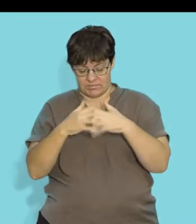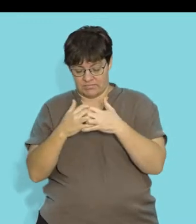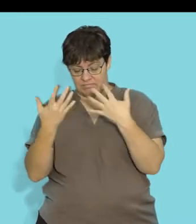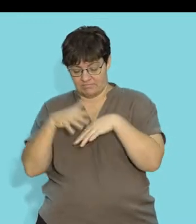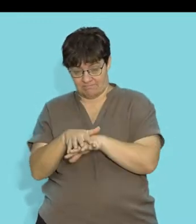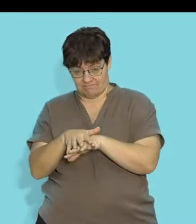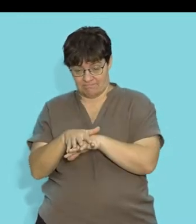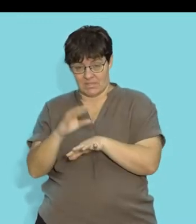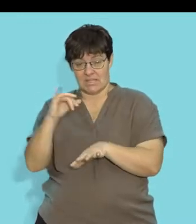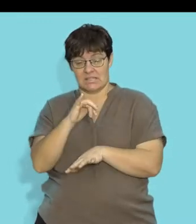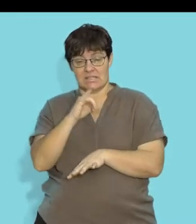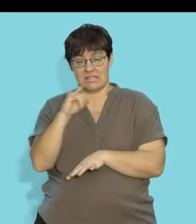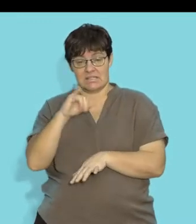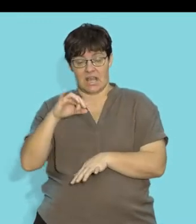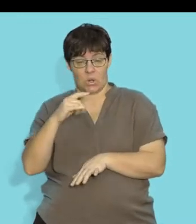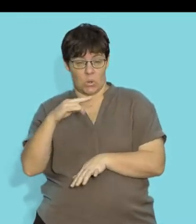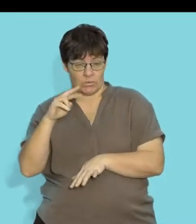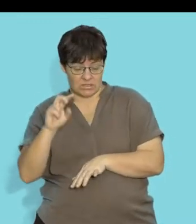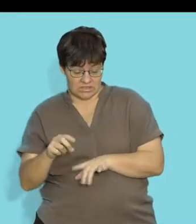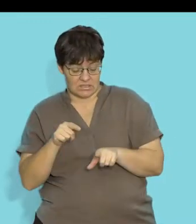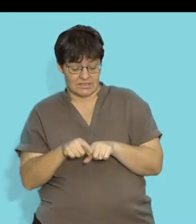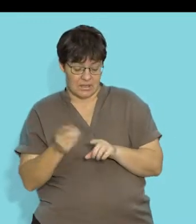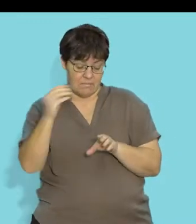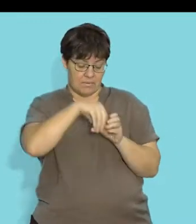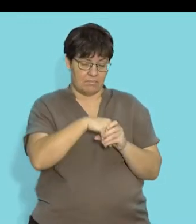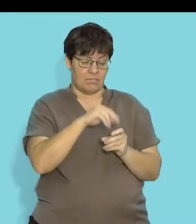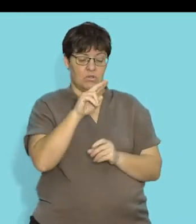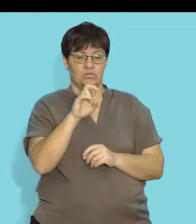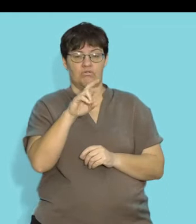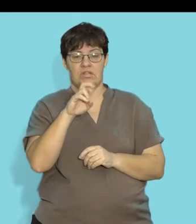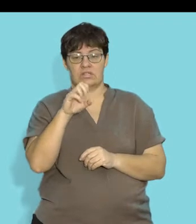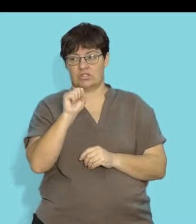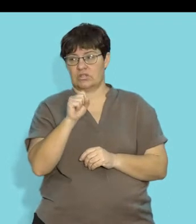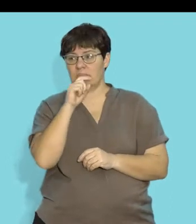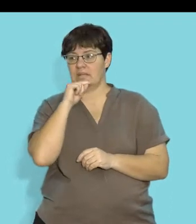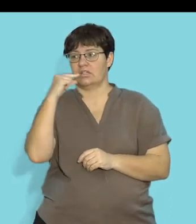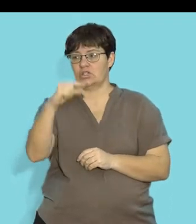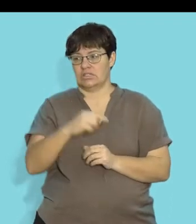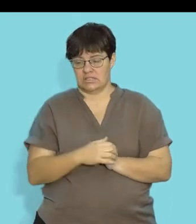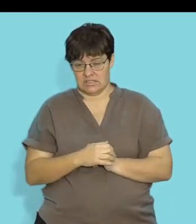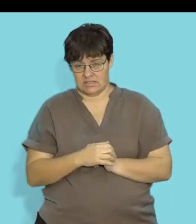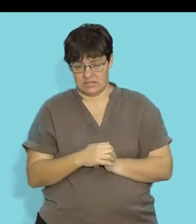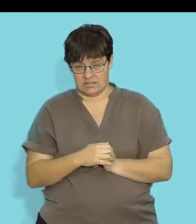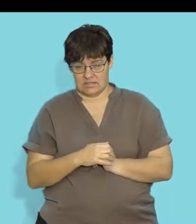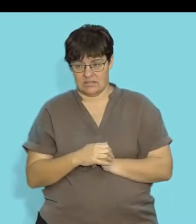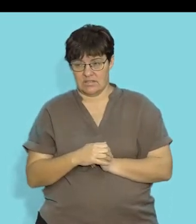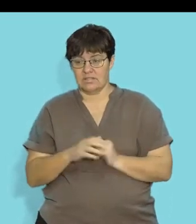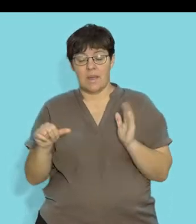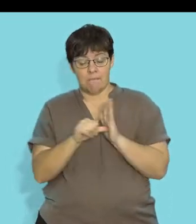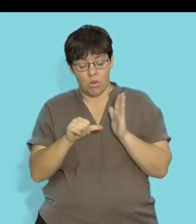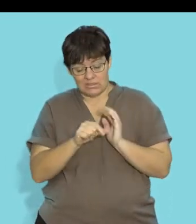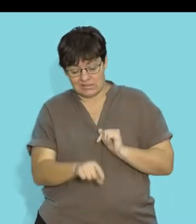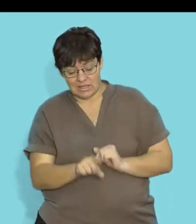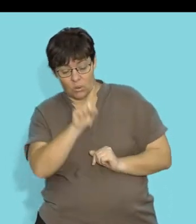zygote, is housed in the uterus. So that would be structure G. So again, to recap, it's key that you understand